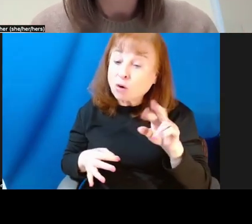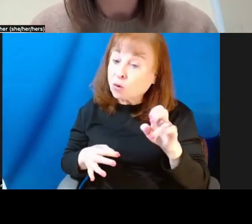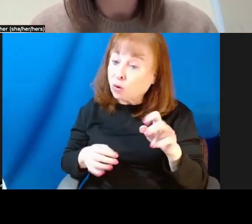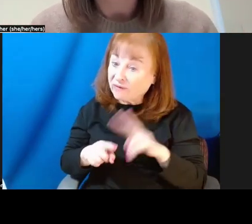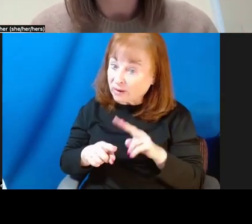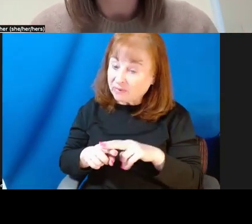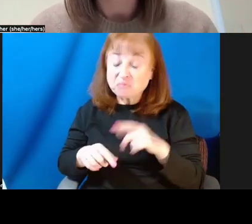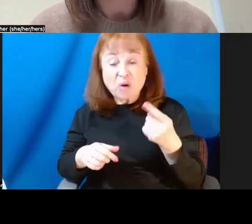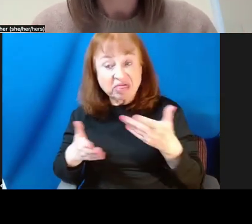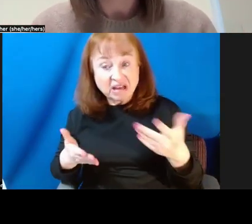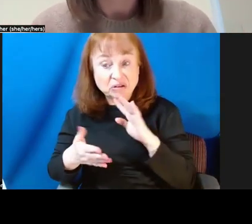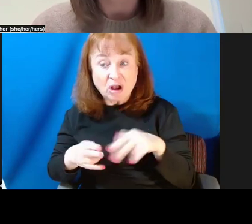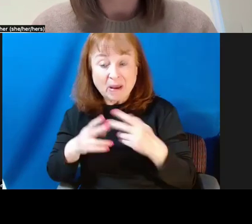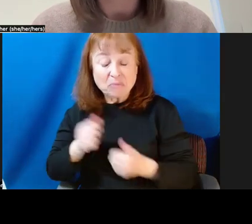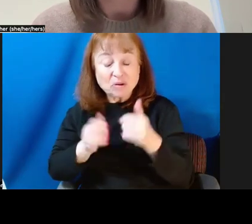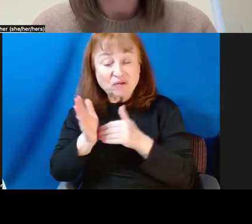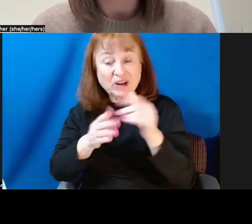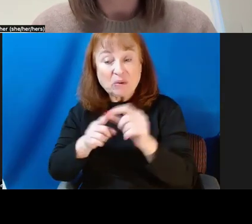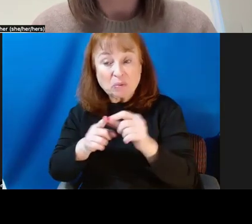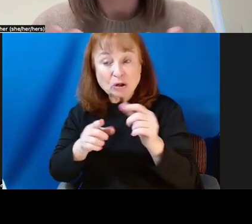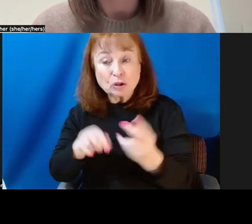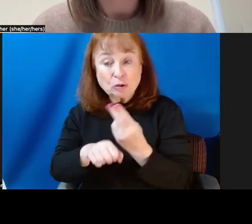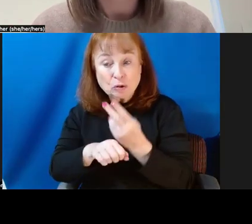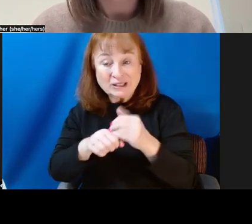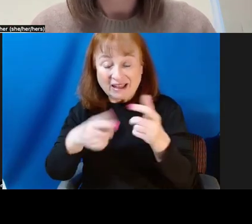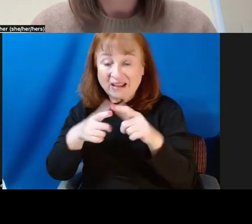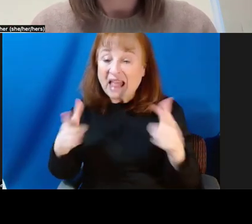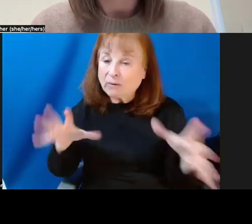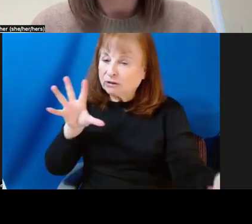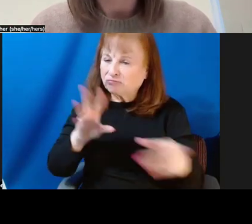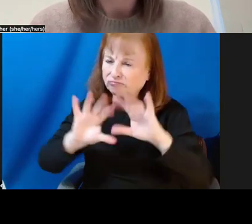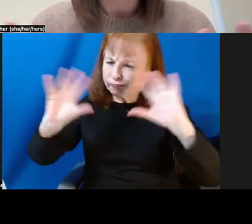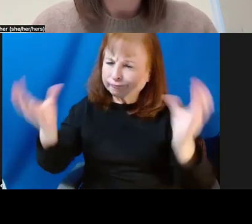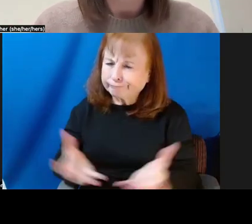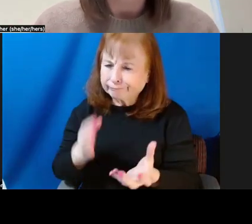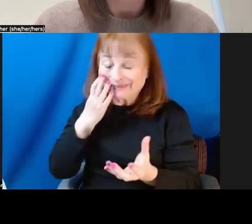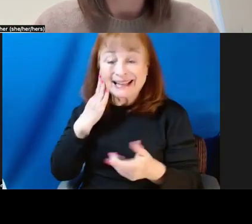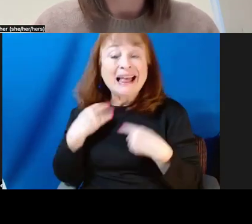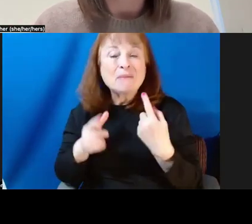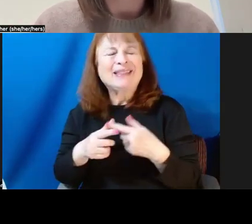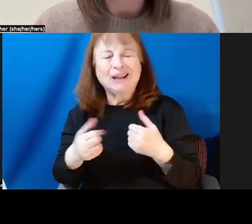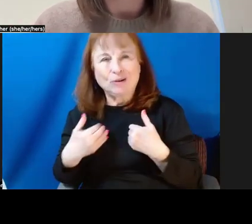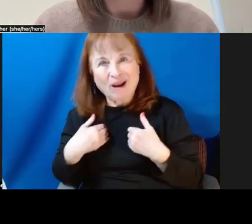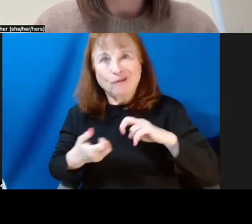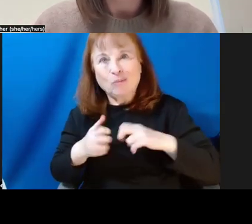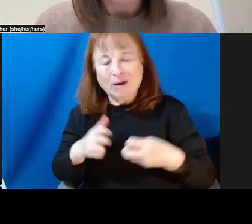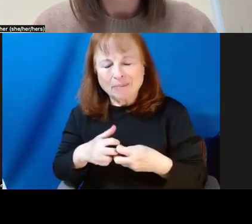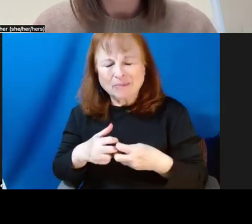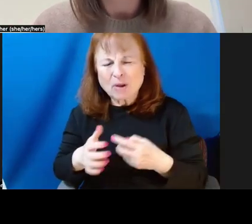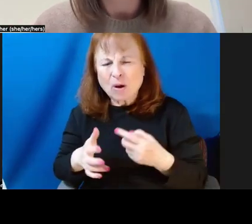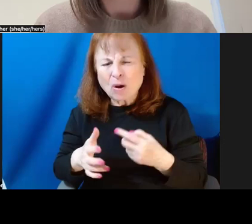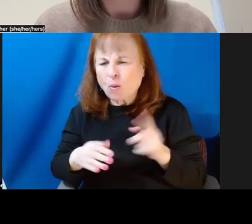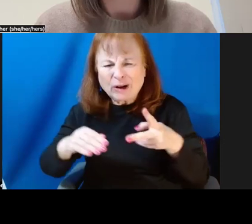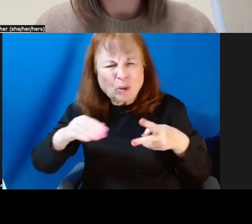to talk about the most frequent words in the language as a whole. Although then you run into the problem of what cutoff